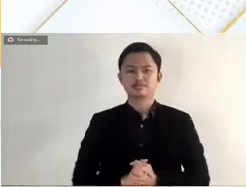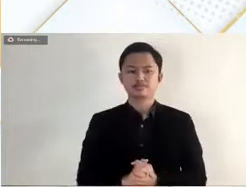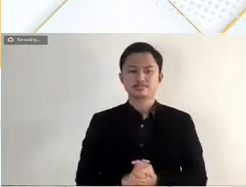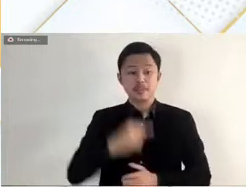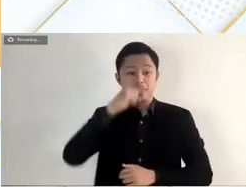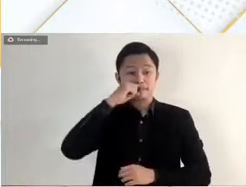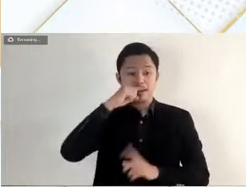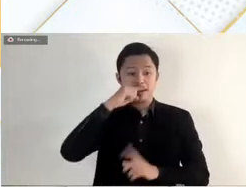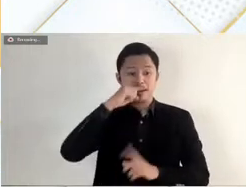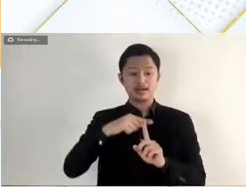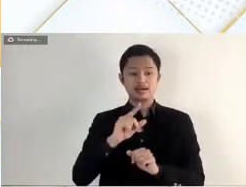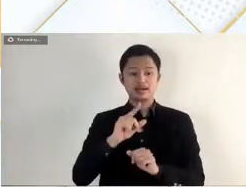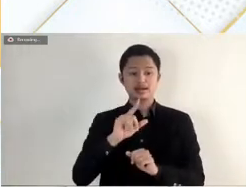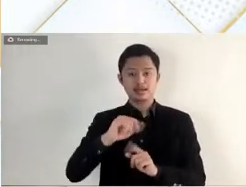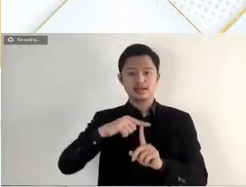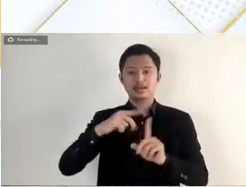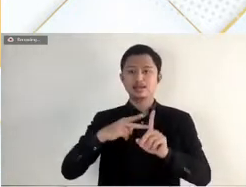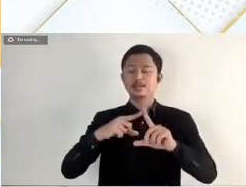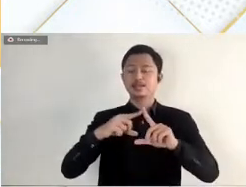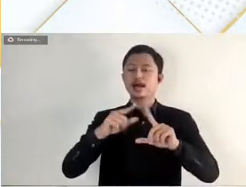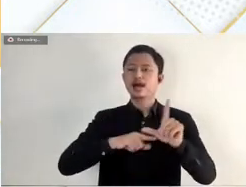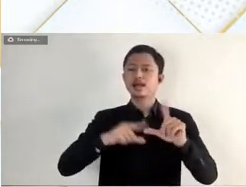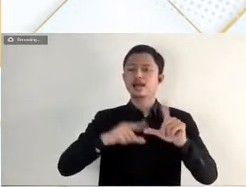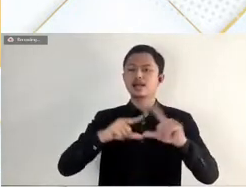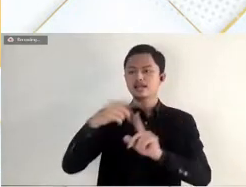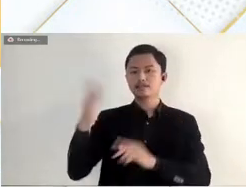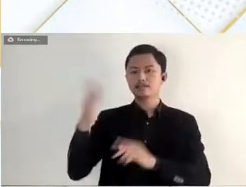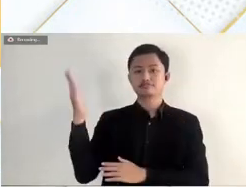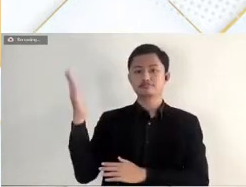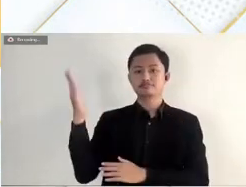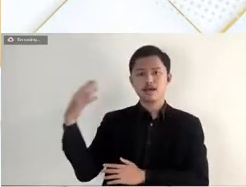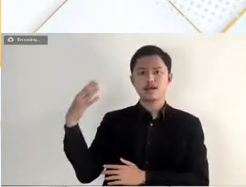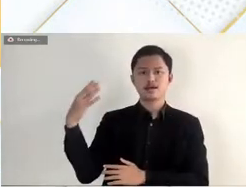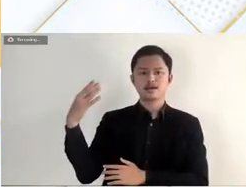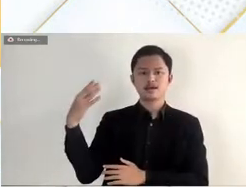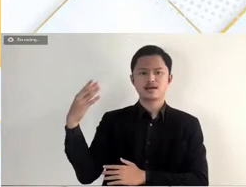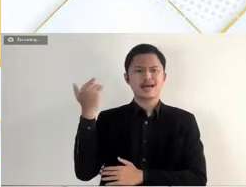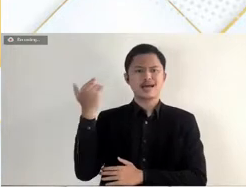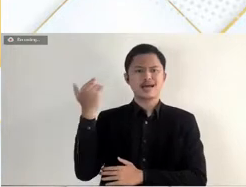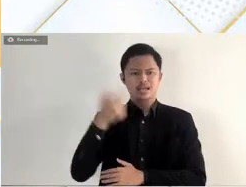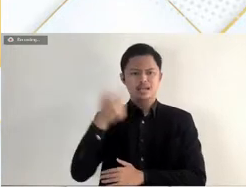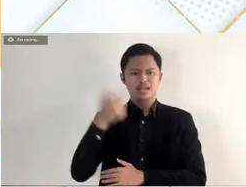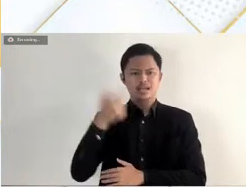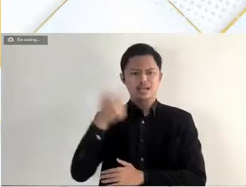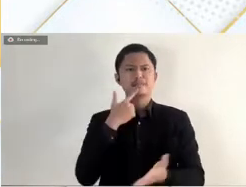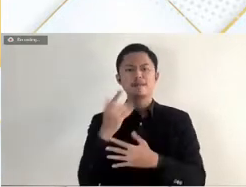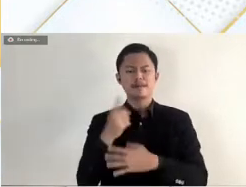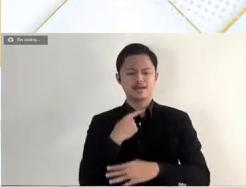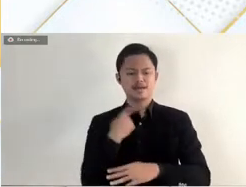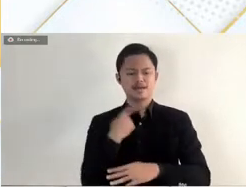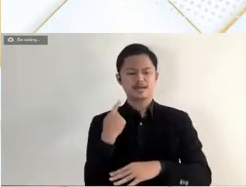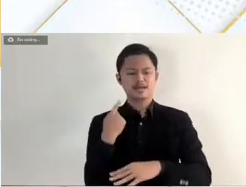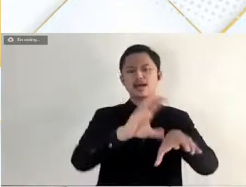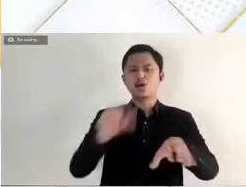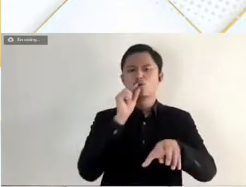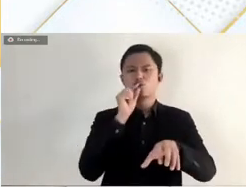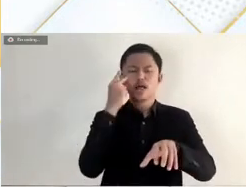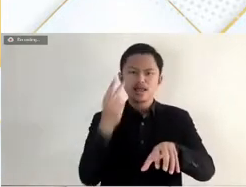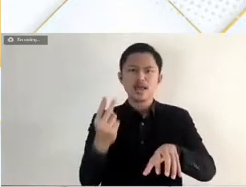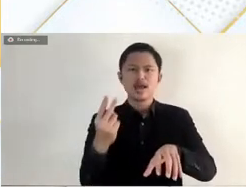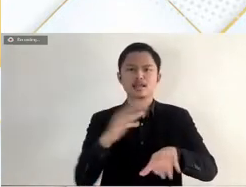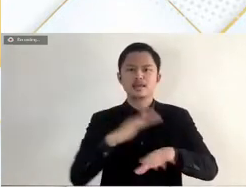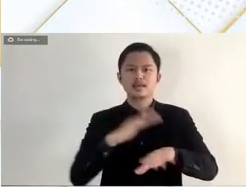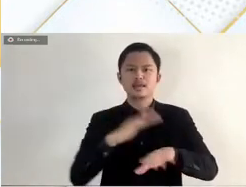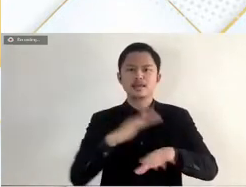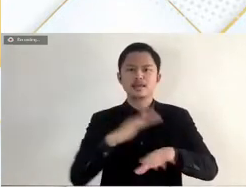this in his introductory remarks, but I think this is something that is important for us as a region. When you look at peacekeeping, something that I will